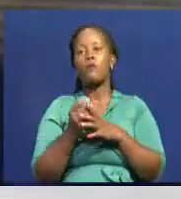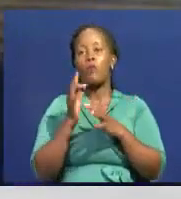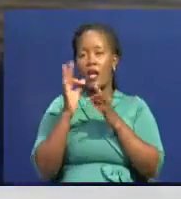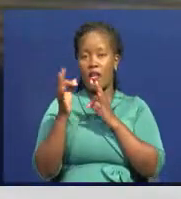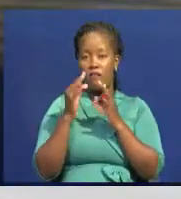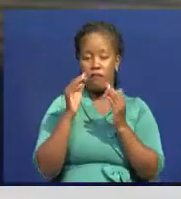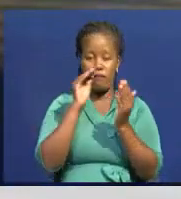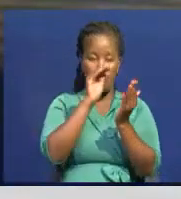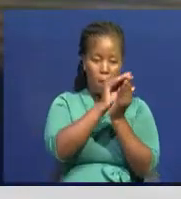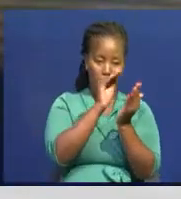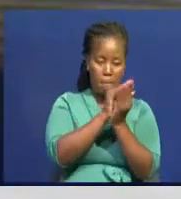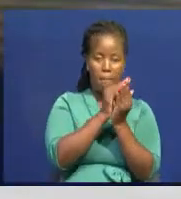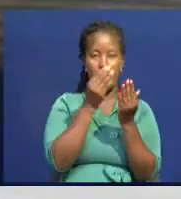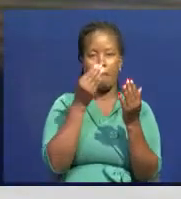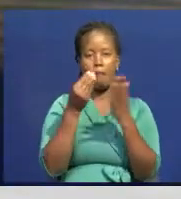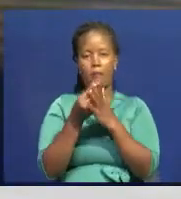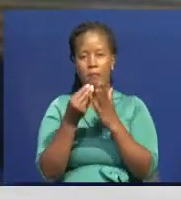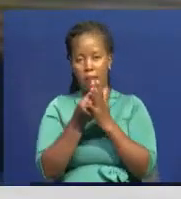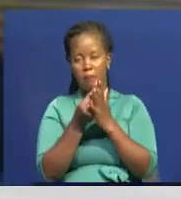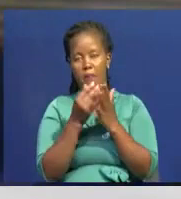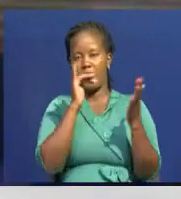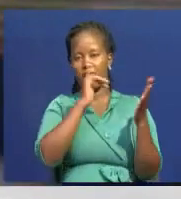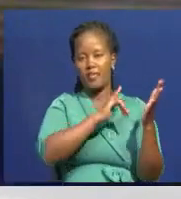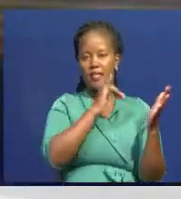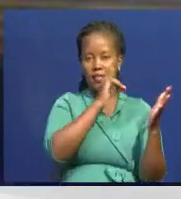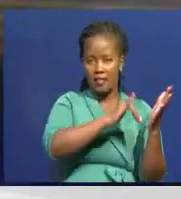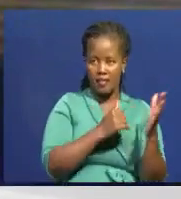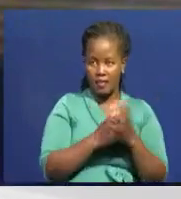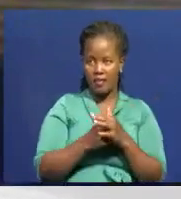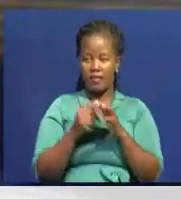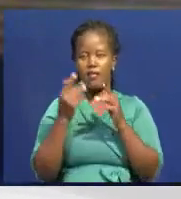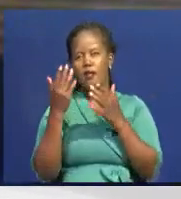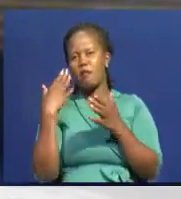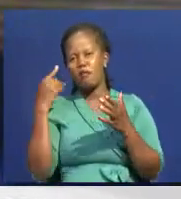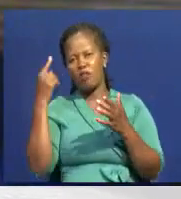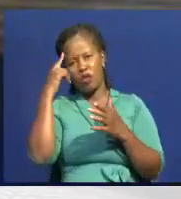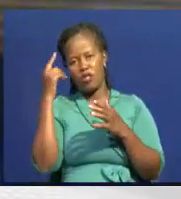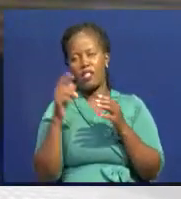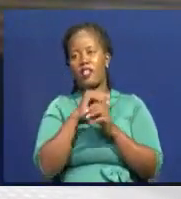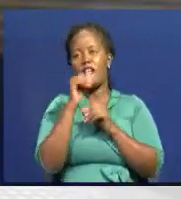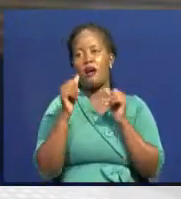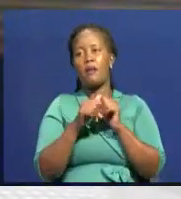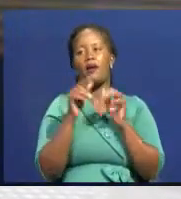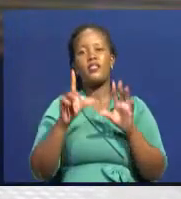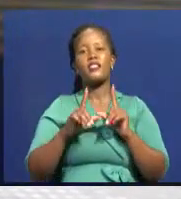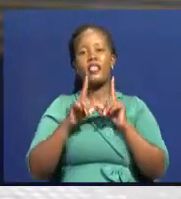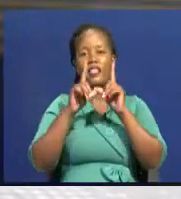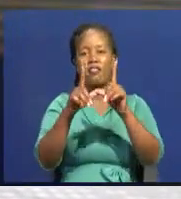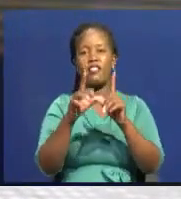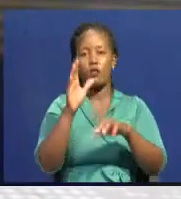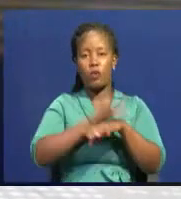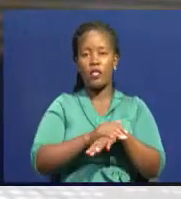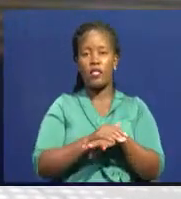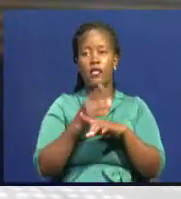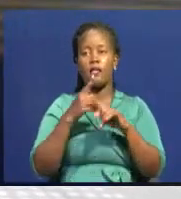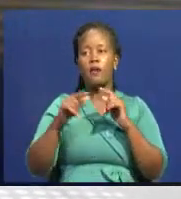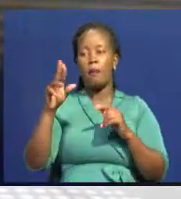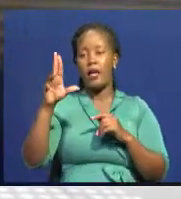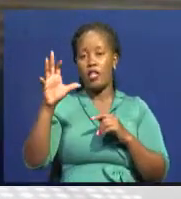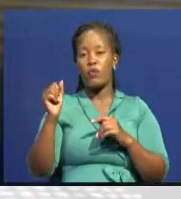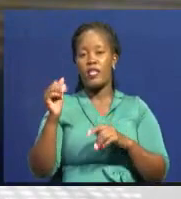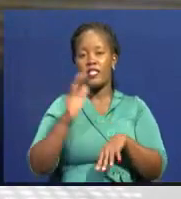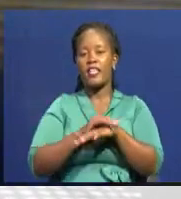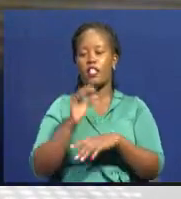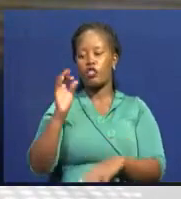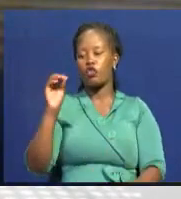this money in the bank, I know we used to talk about certificates of deposit. In the US, you get 0.25% interest.